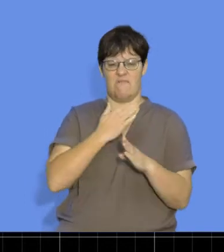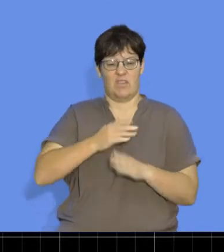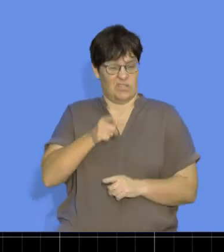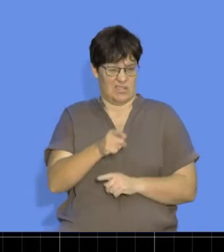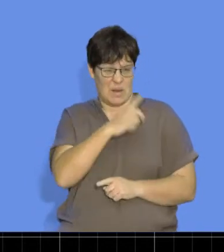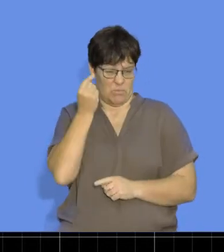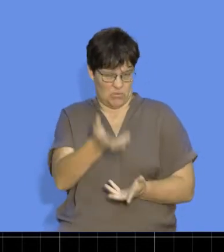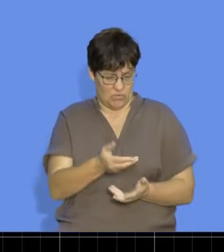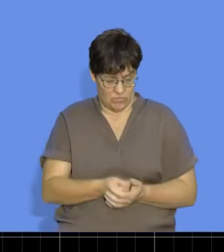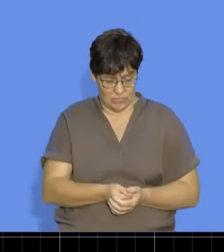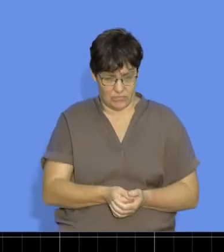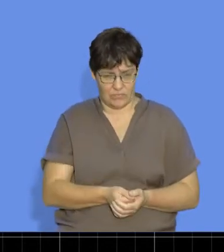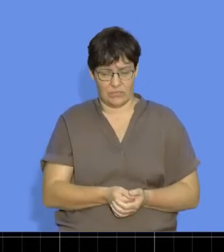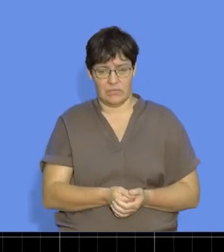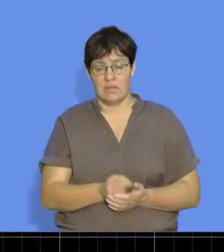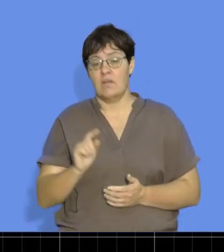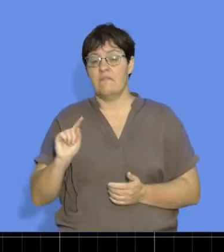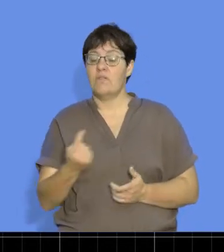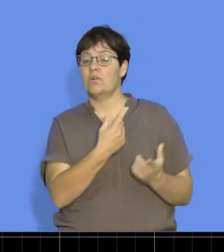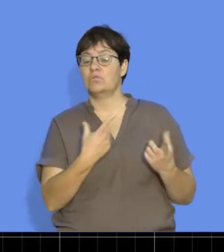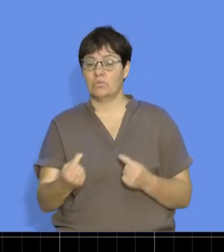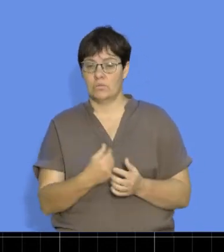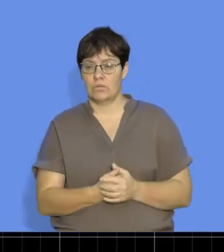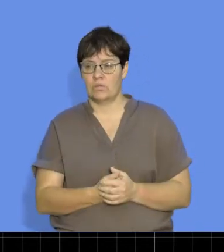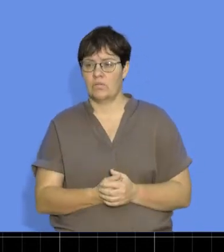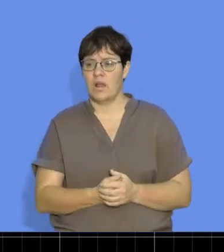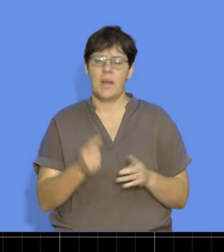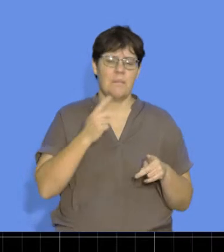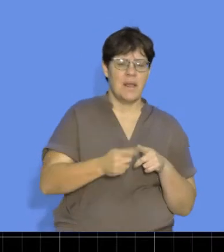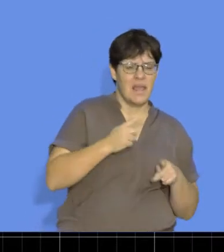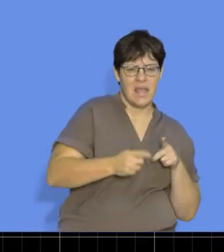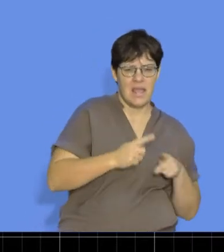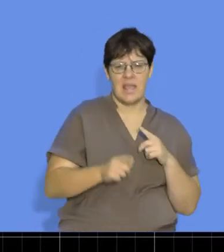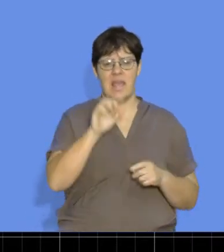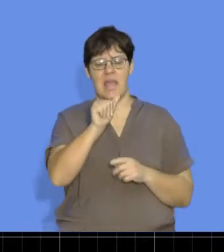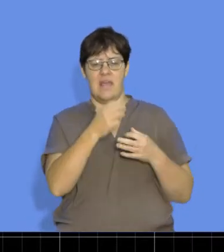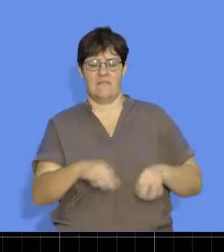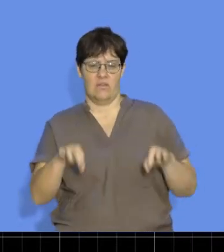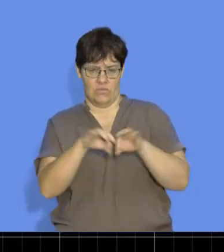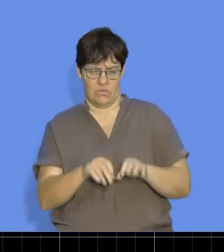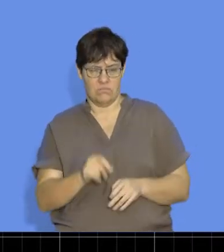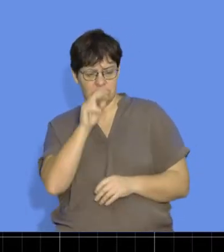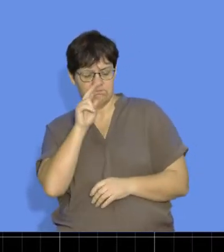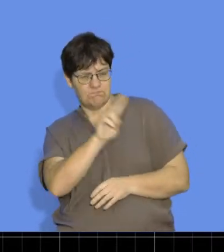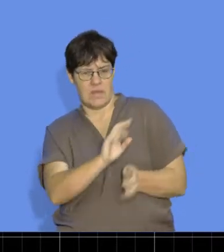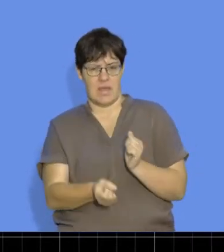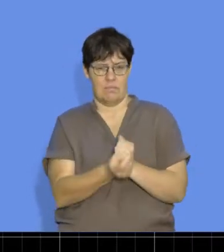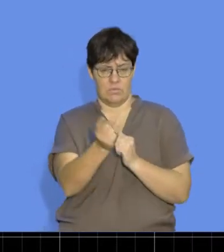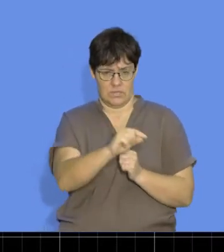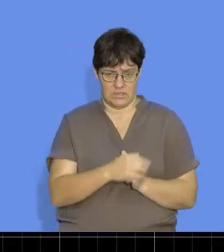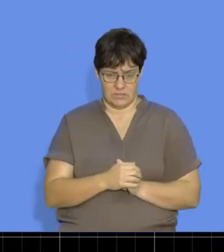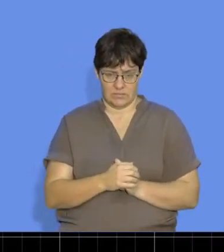it. Now, the very first thing I will do will be to try and play around with the a value so that we can see what happens,